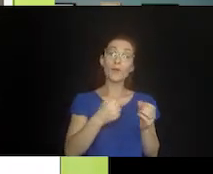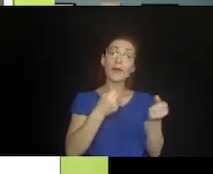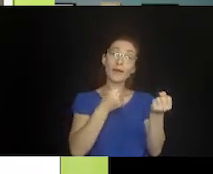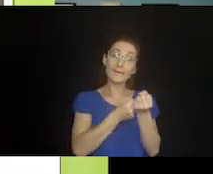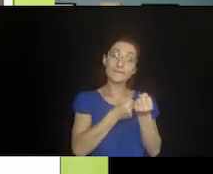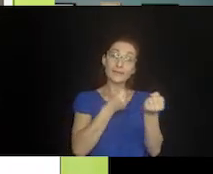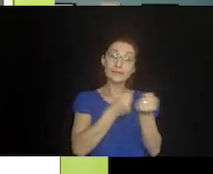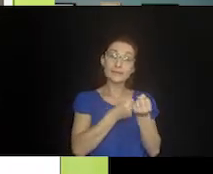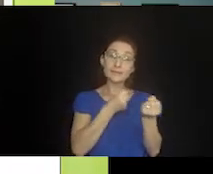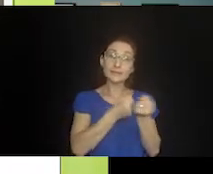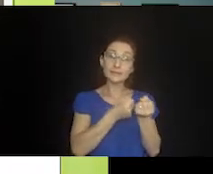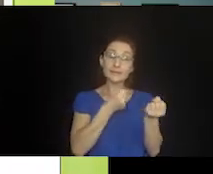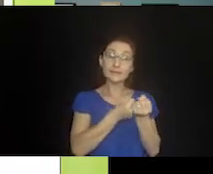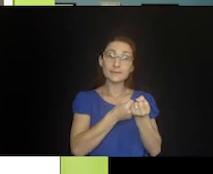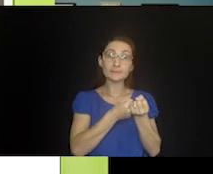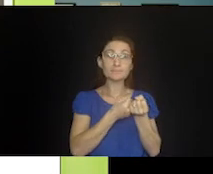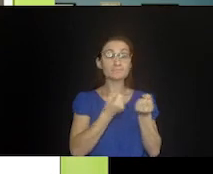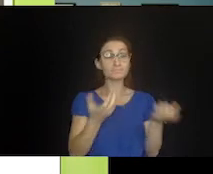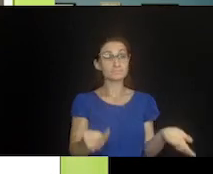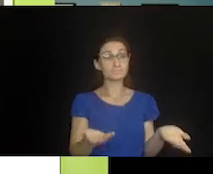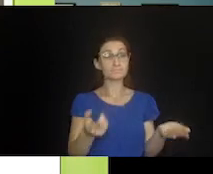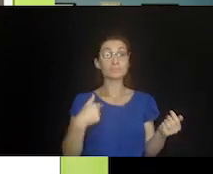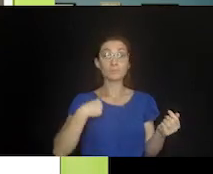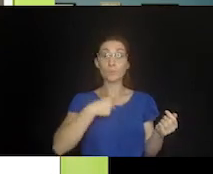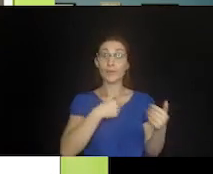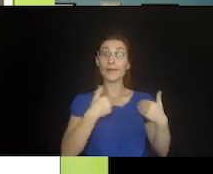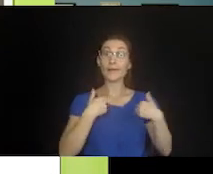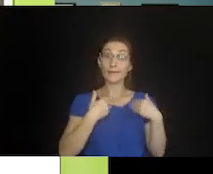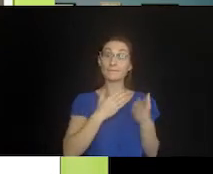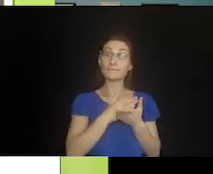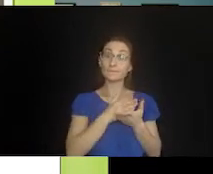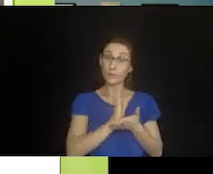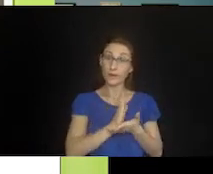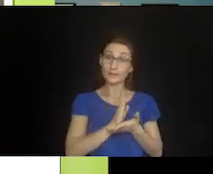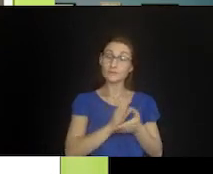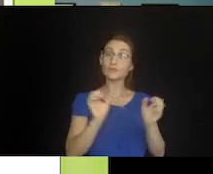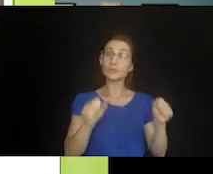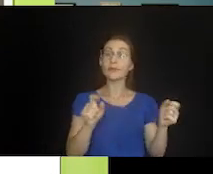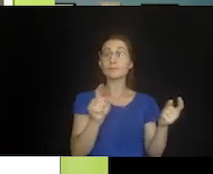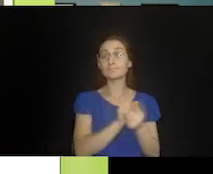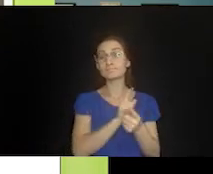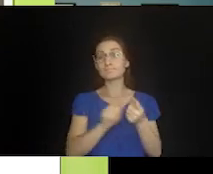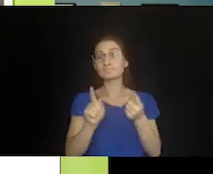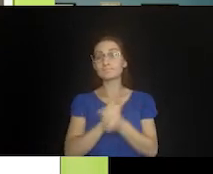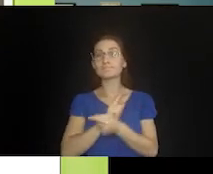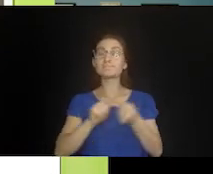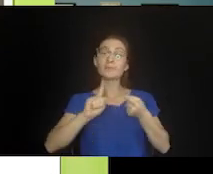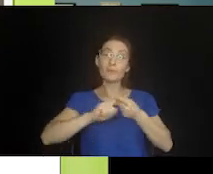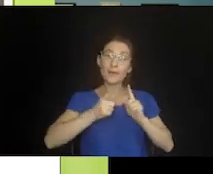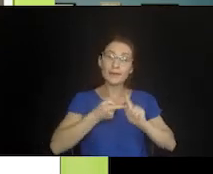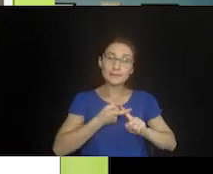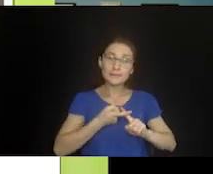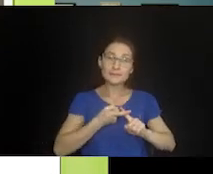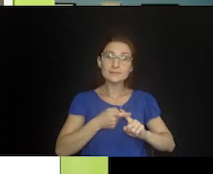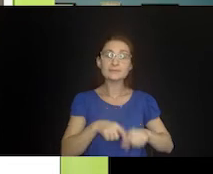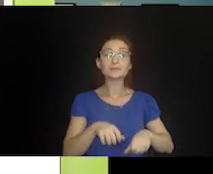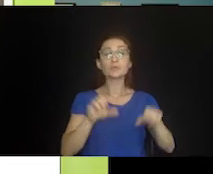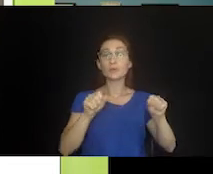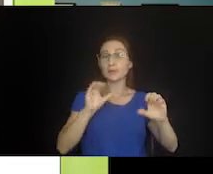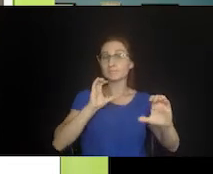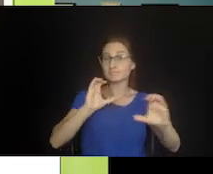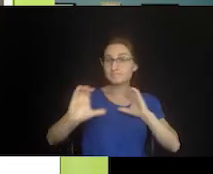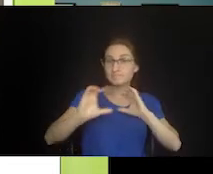tell them, well, it's about advocacy, that you have rights, and you can meet friends,